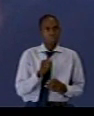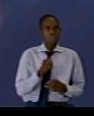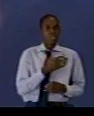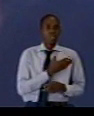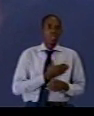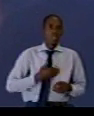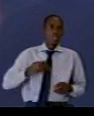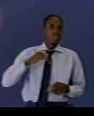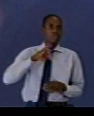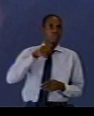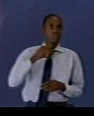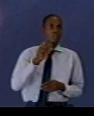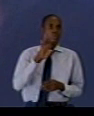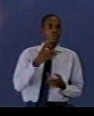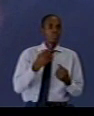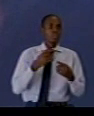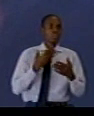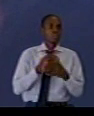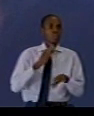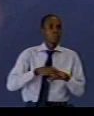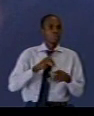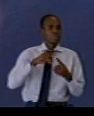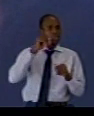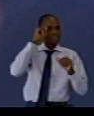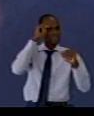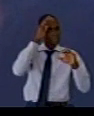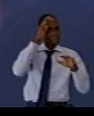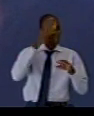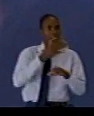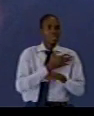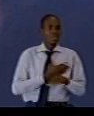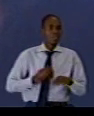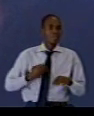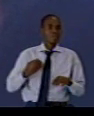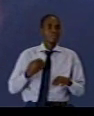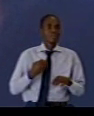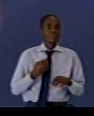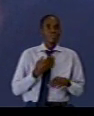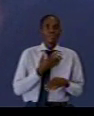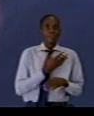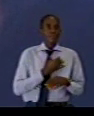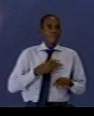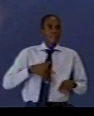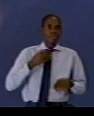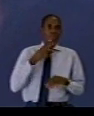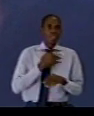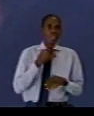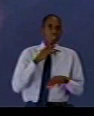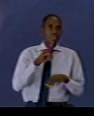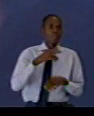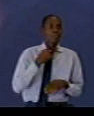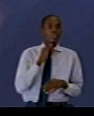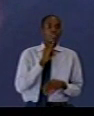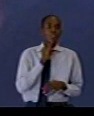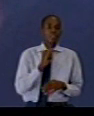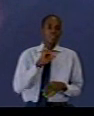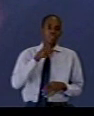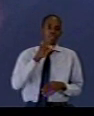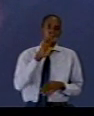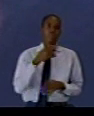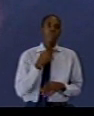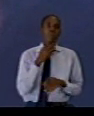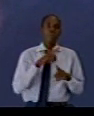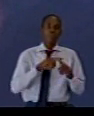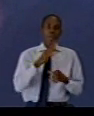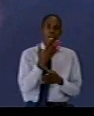unto Isaac his father, and he felt him, and said, The voice is Jacob's voice, but the hands are the